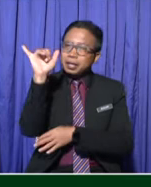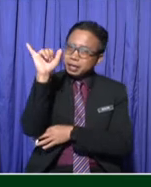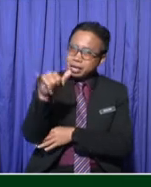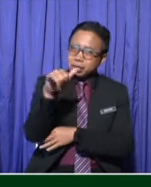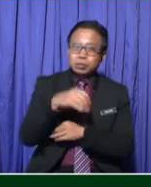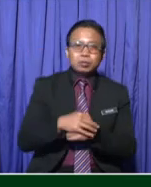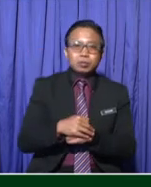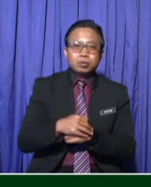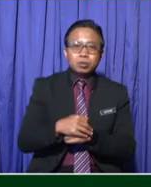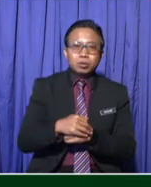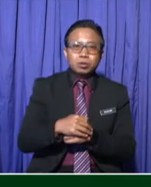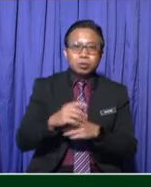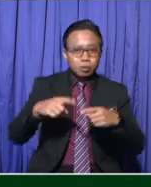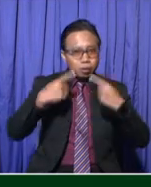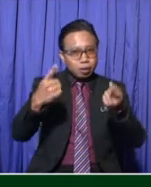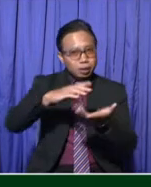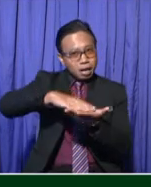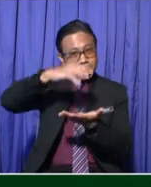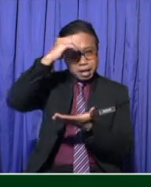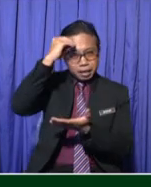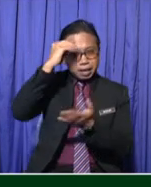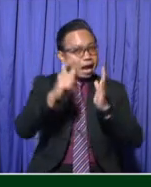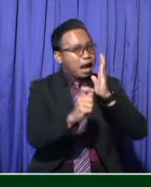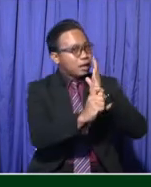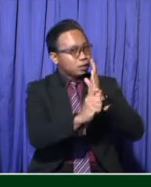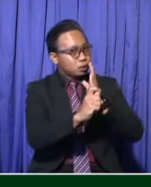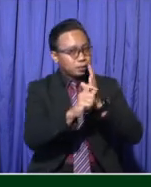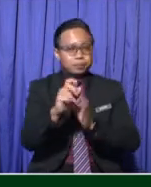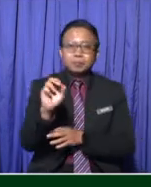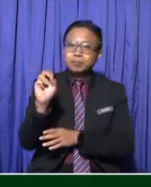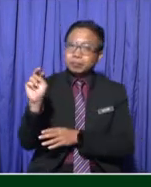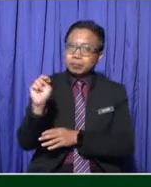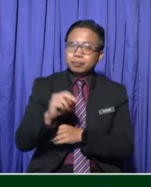Yes, we are going to learn about addition.